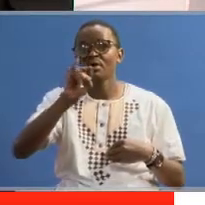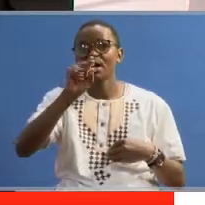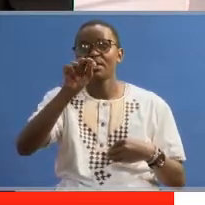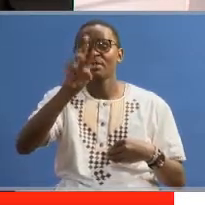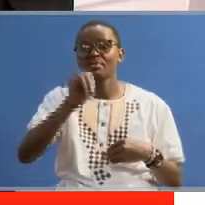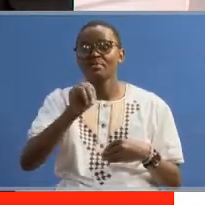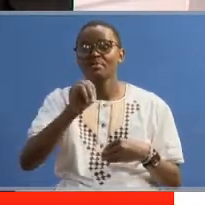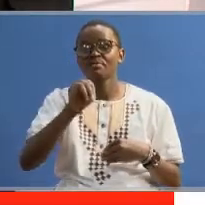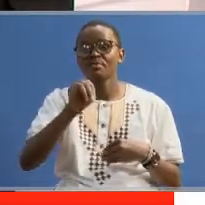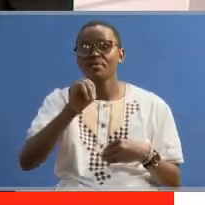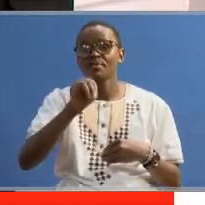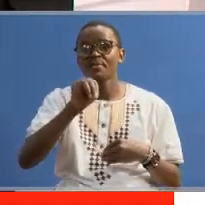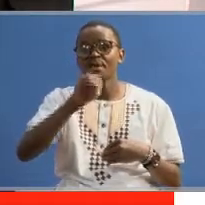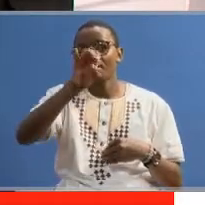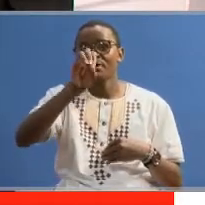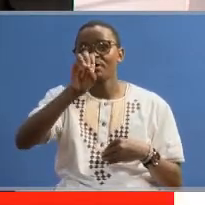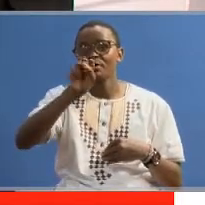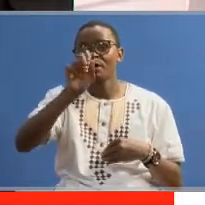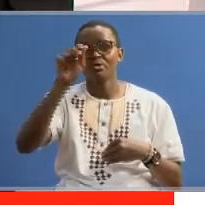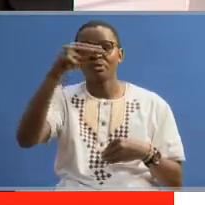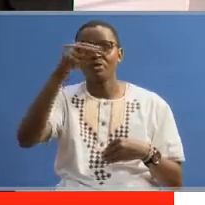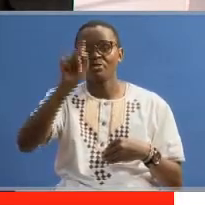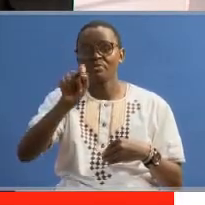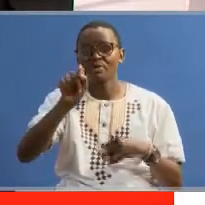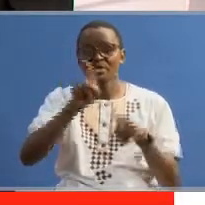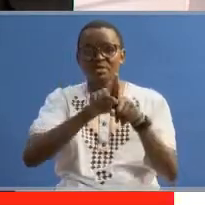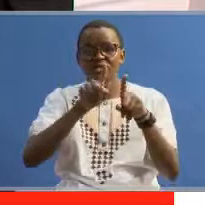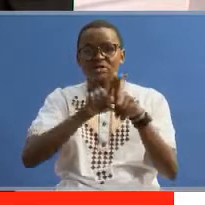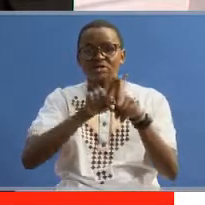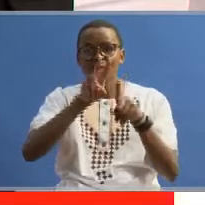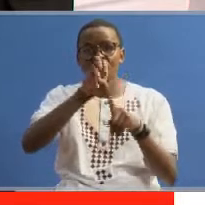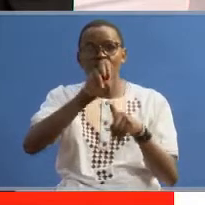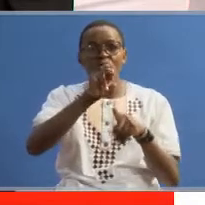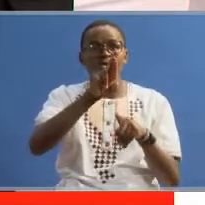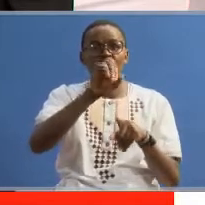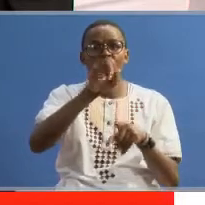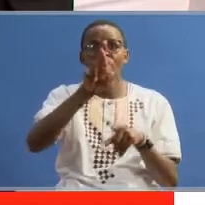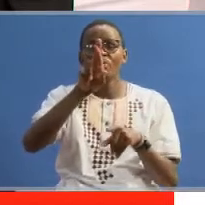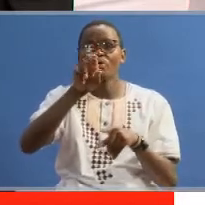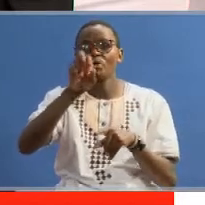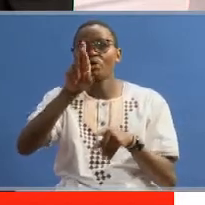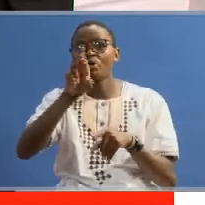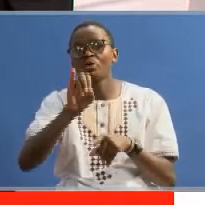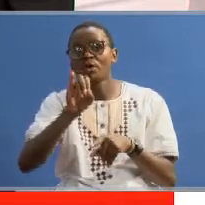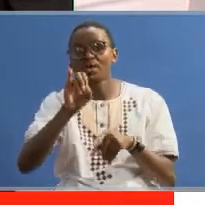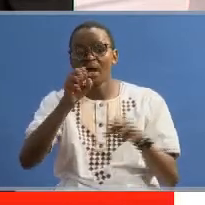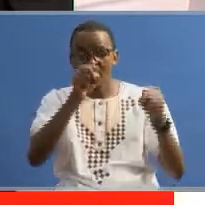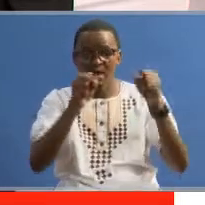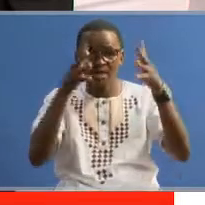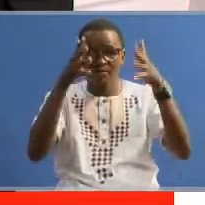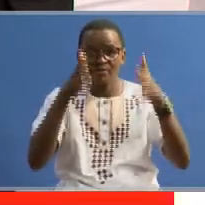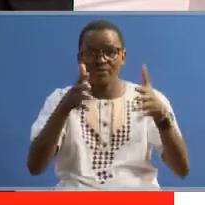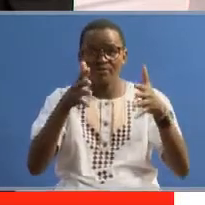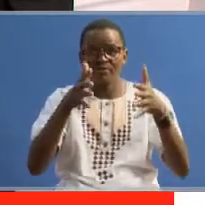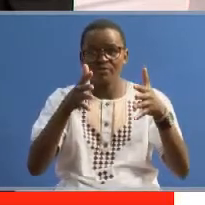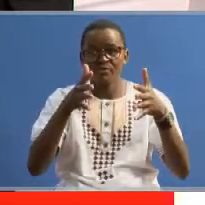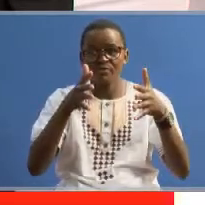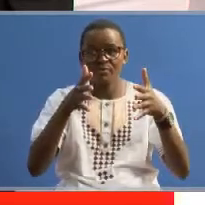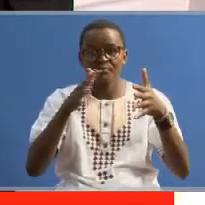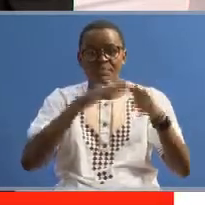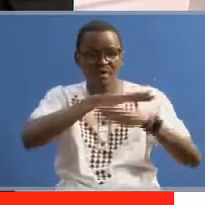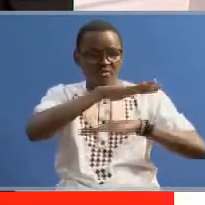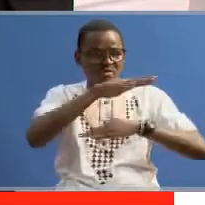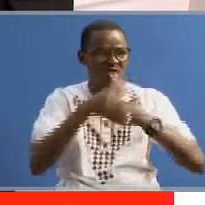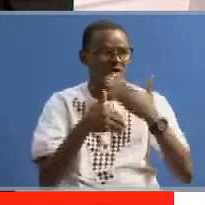lawyer, Josphat Mwendwa, the client, and Joseph Mwiruri, a driver. And for the whole